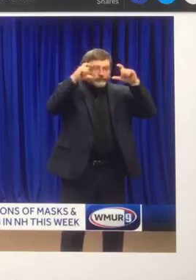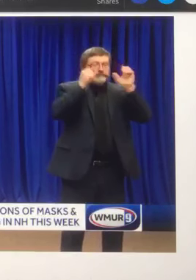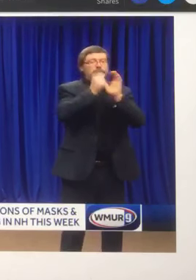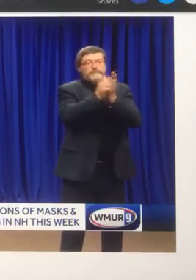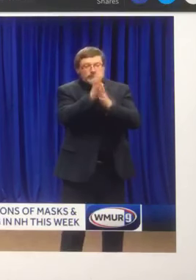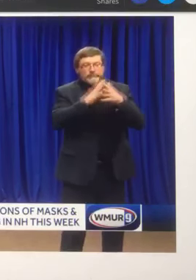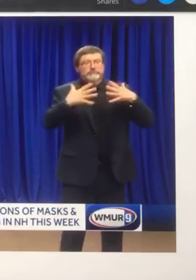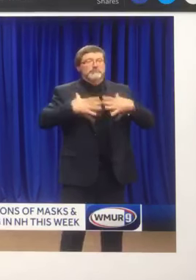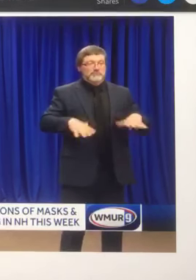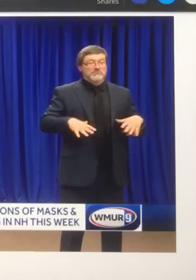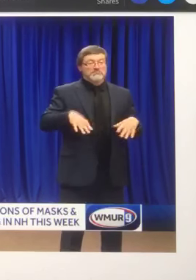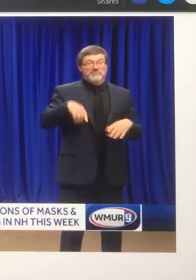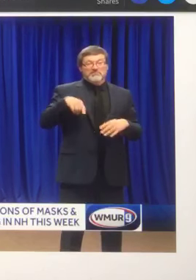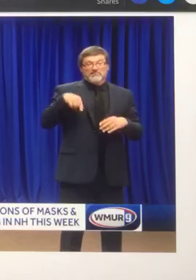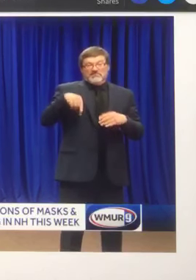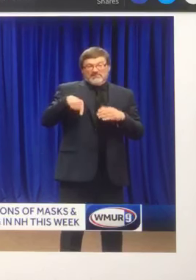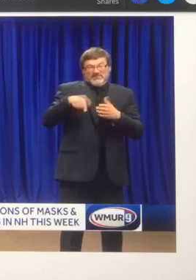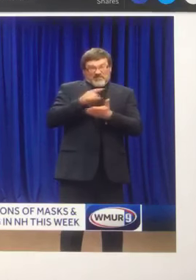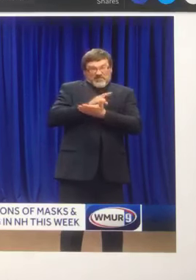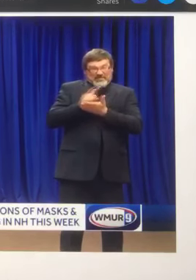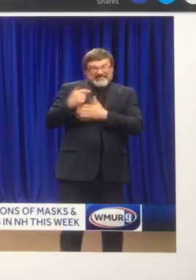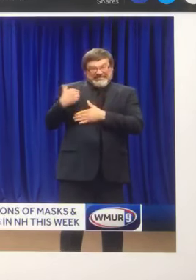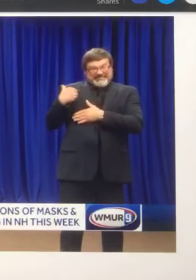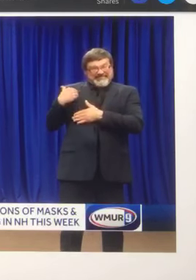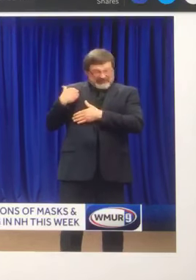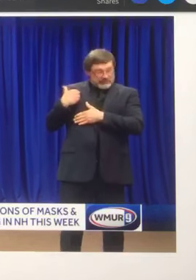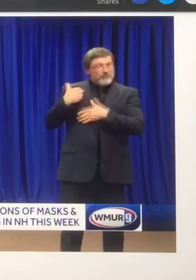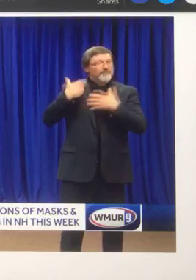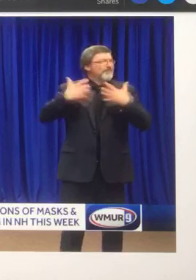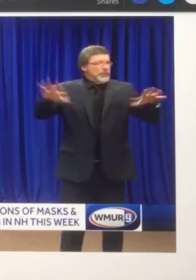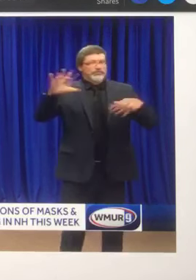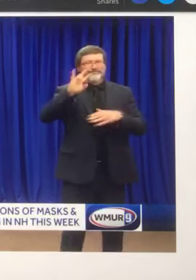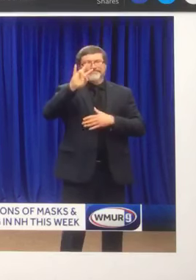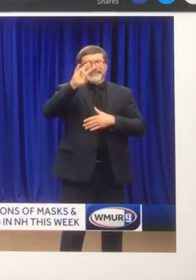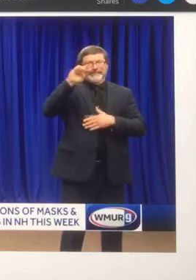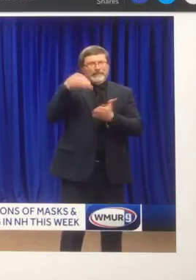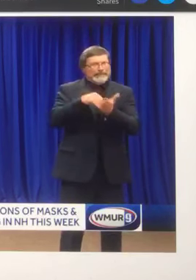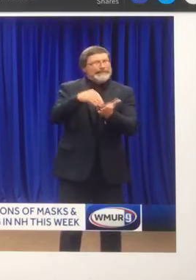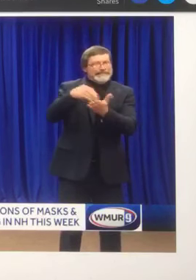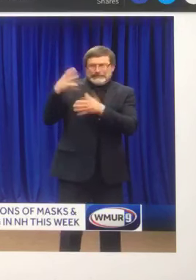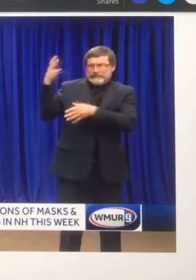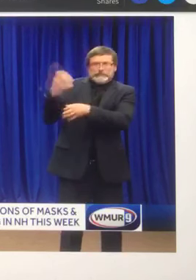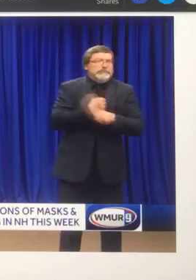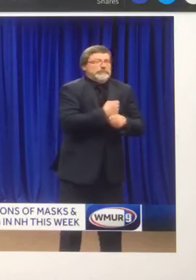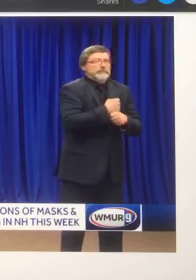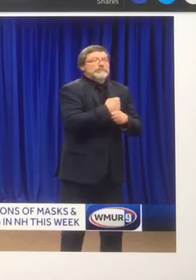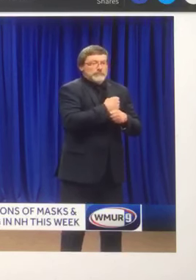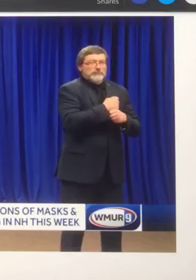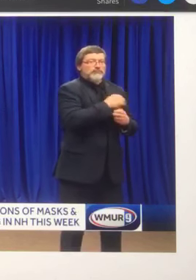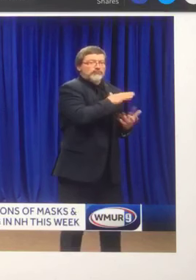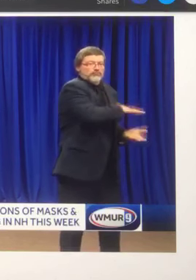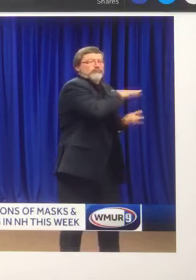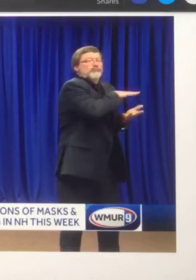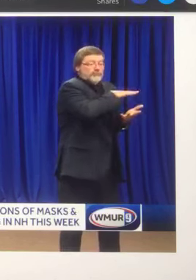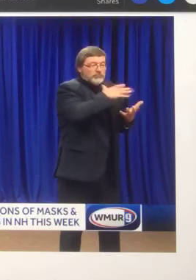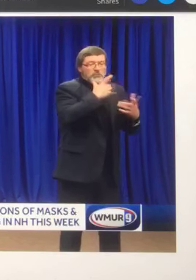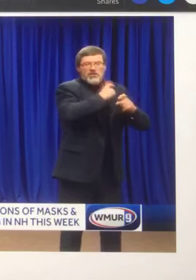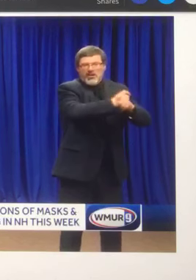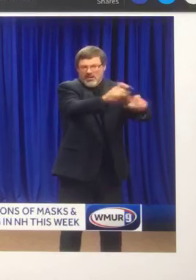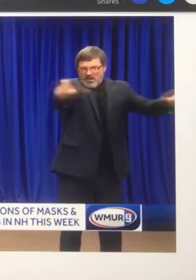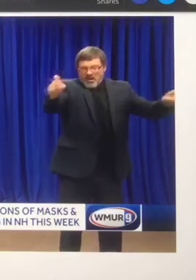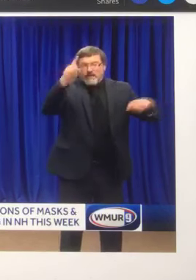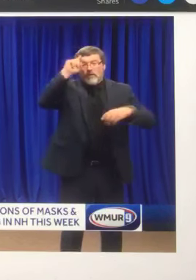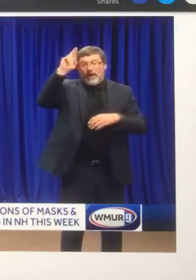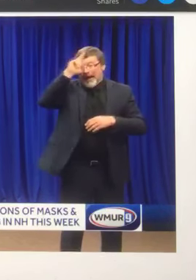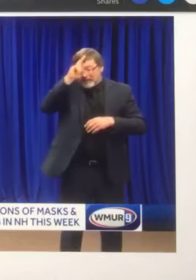7 million masks. They arrived here in New Hampshire, which will be sent to healthcare facilities and small businesses across the state, and we expect another 10 million masks